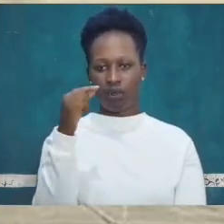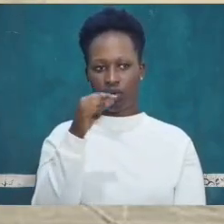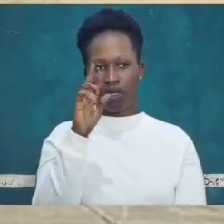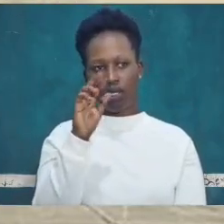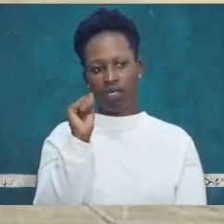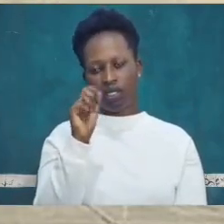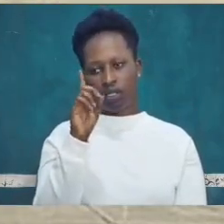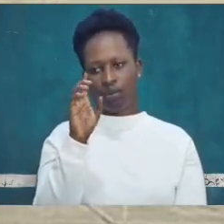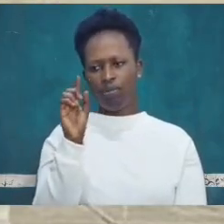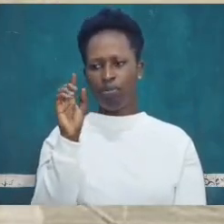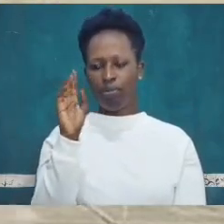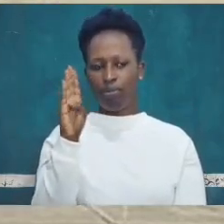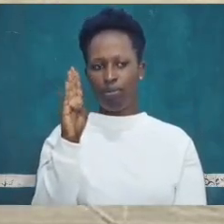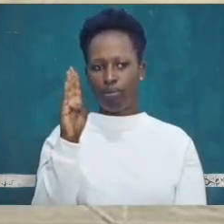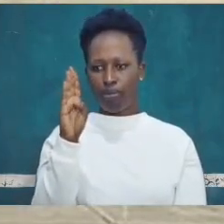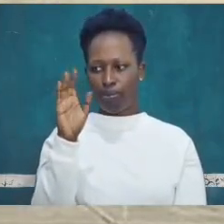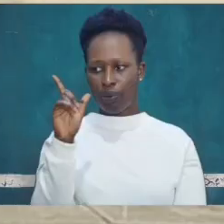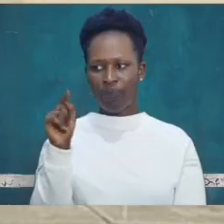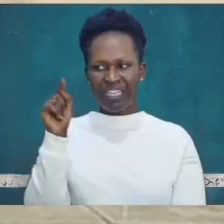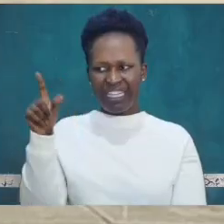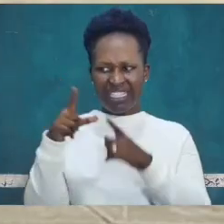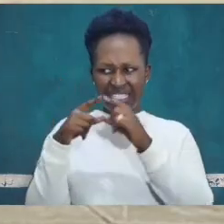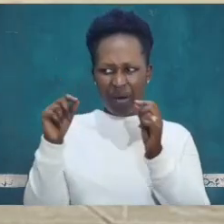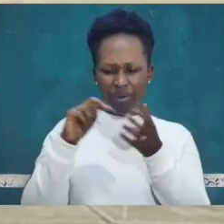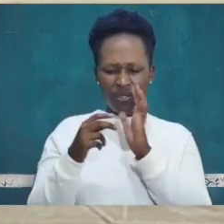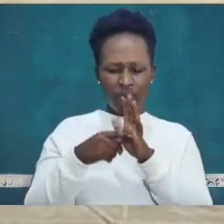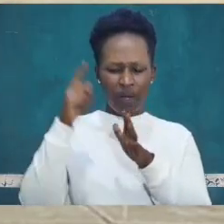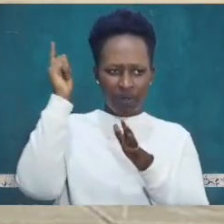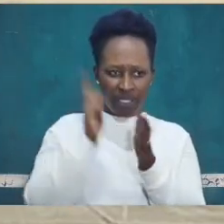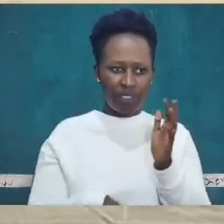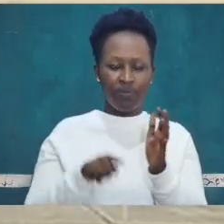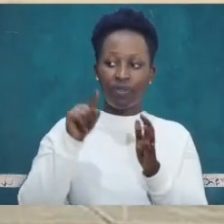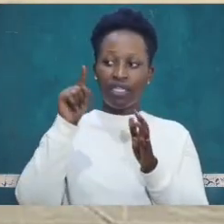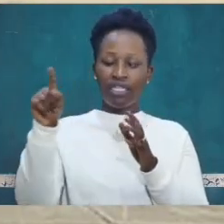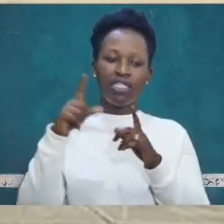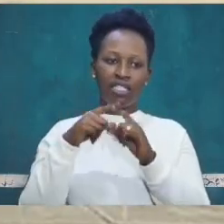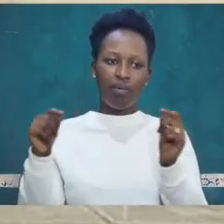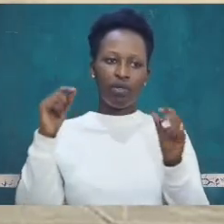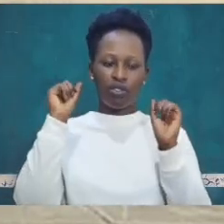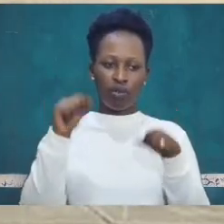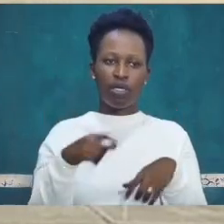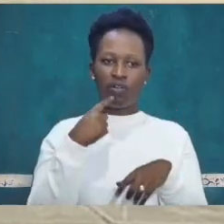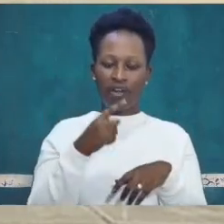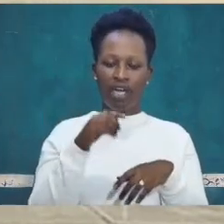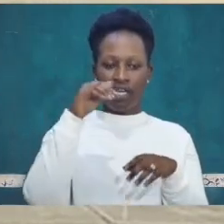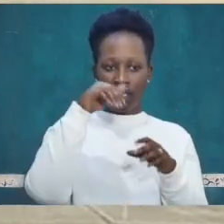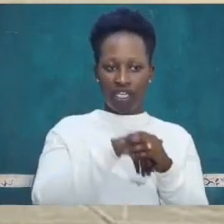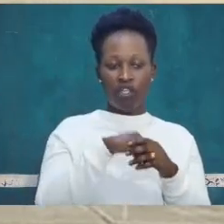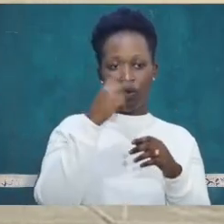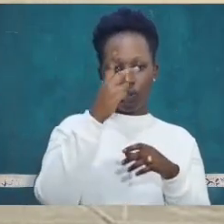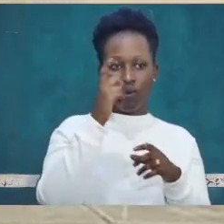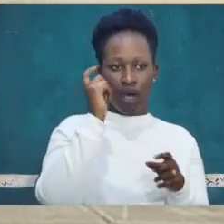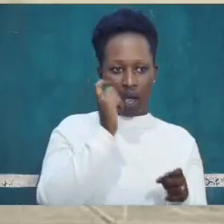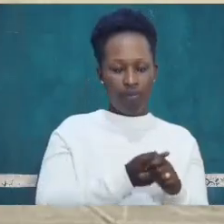term degradable means, something which can decompose into harmless particles by the action